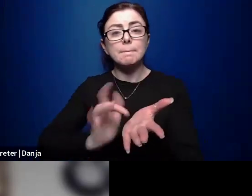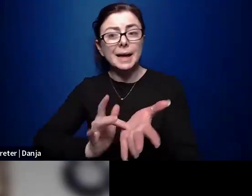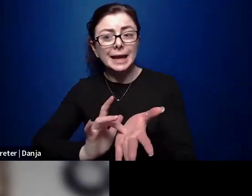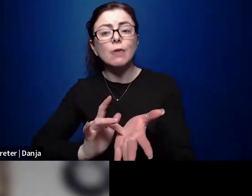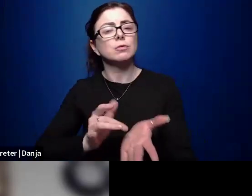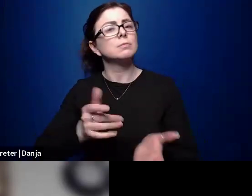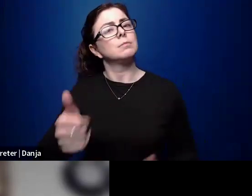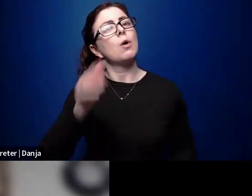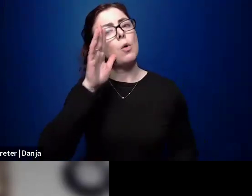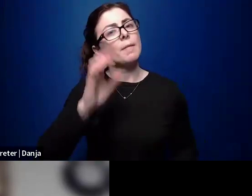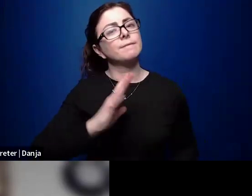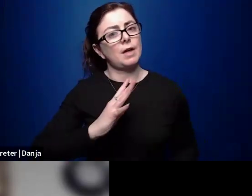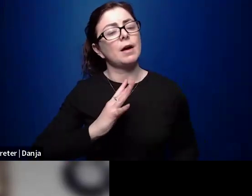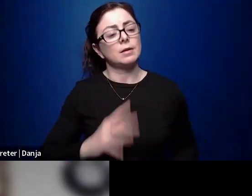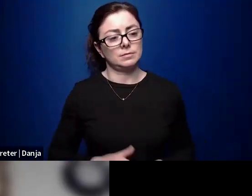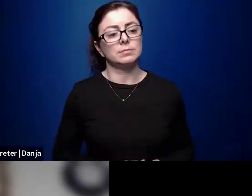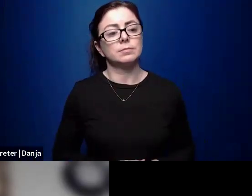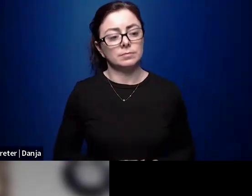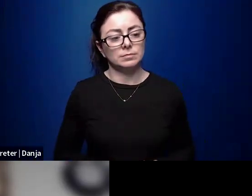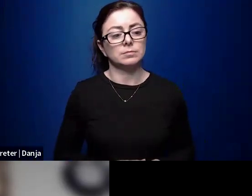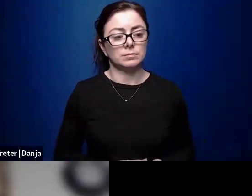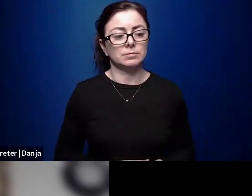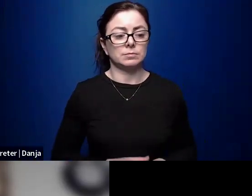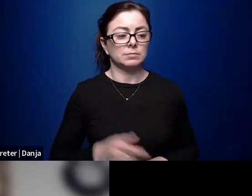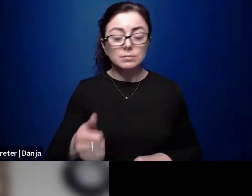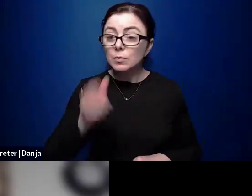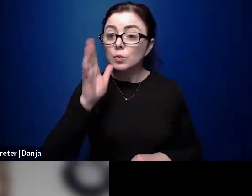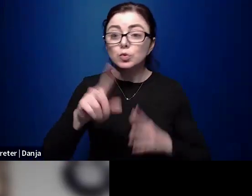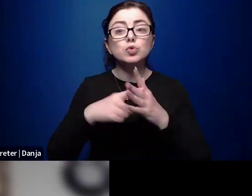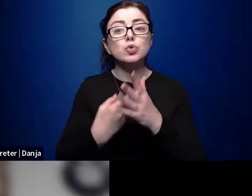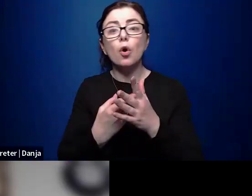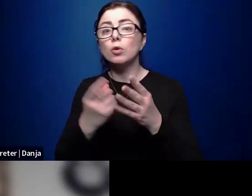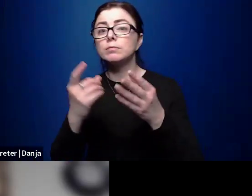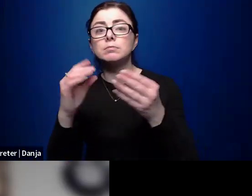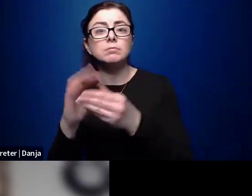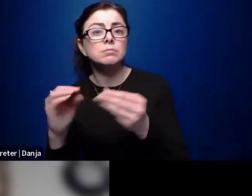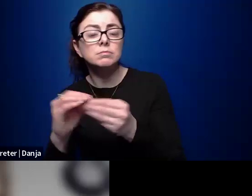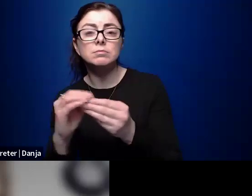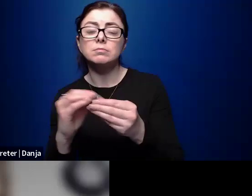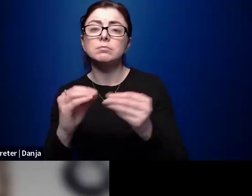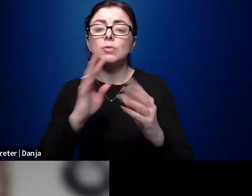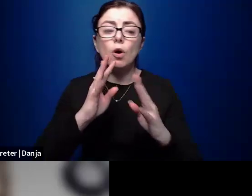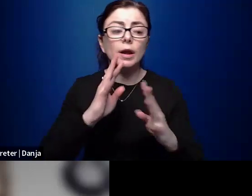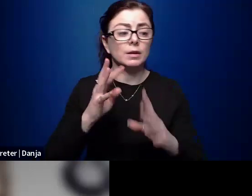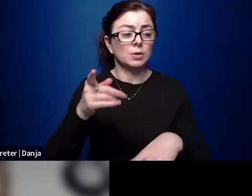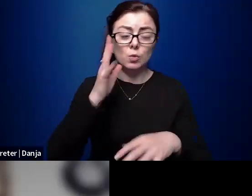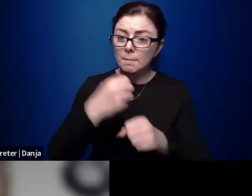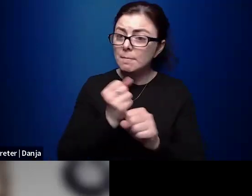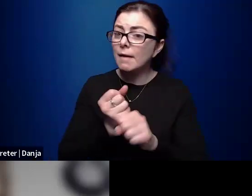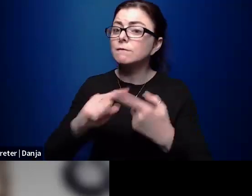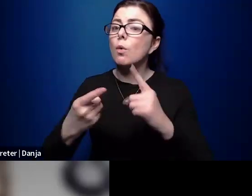fine. He will start talking, making friends. He will stop the aggression